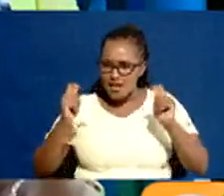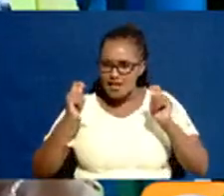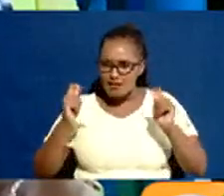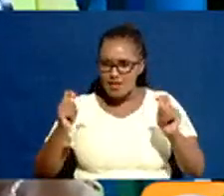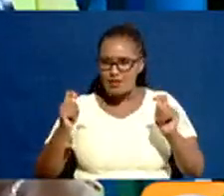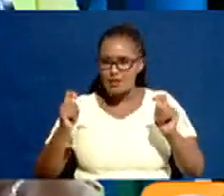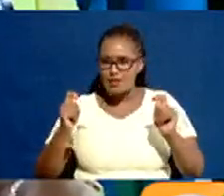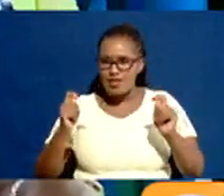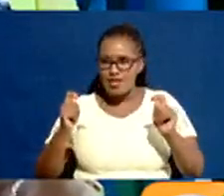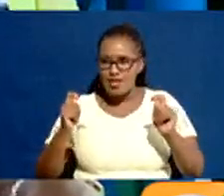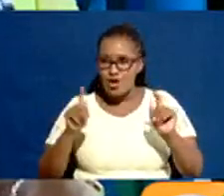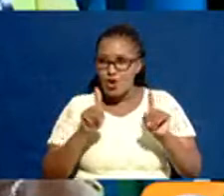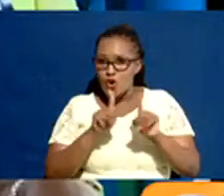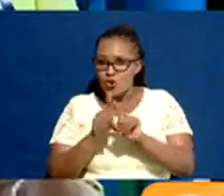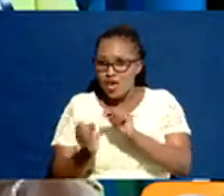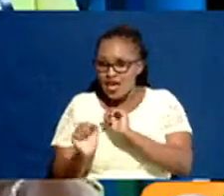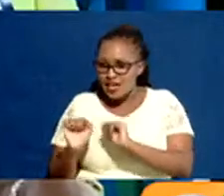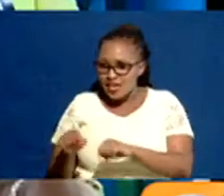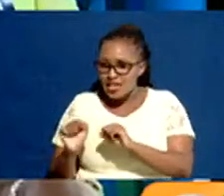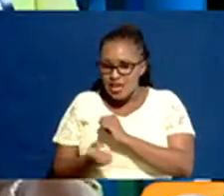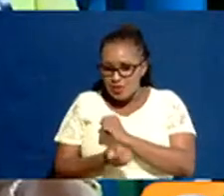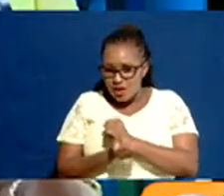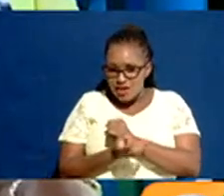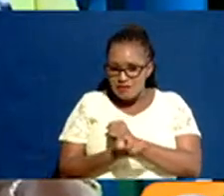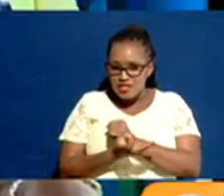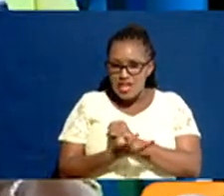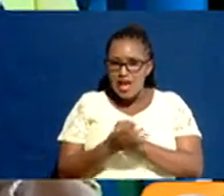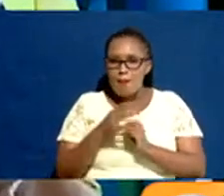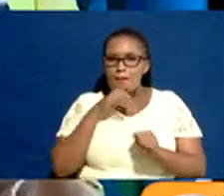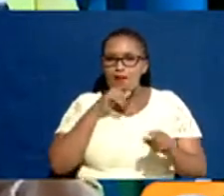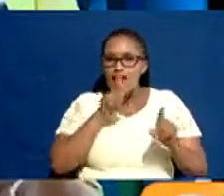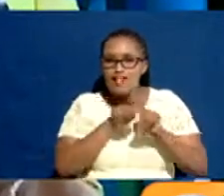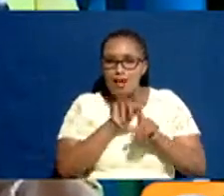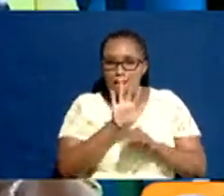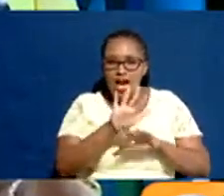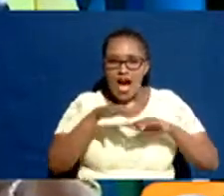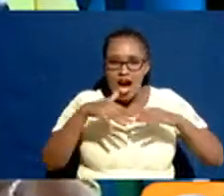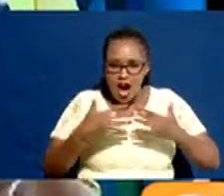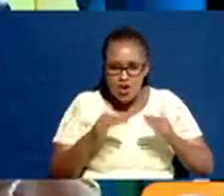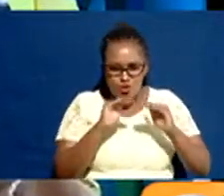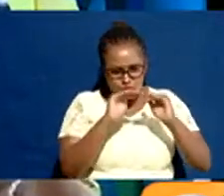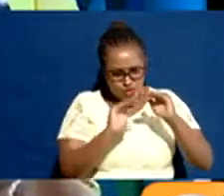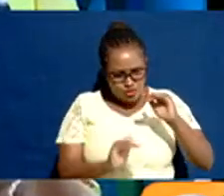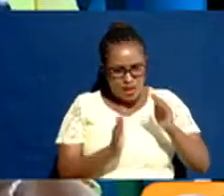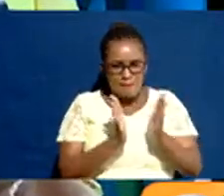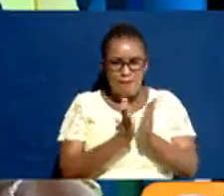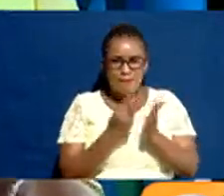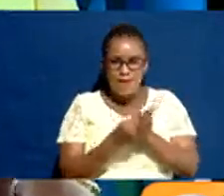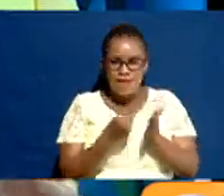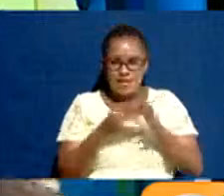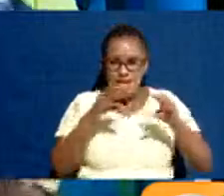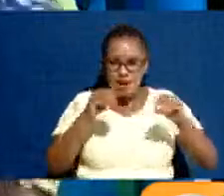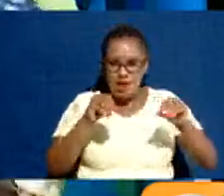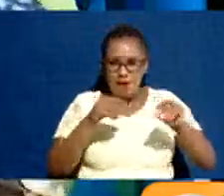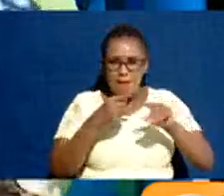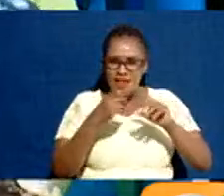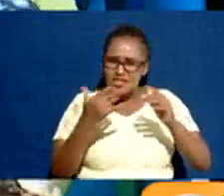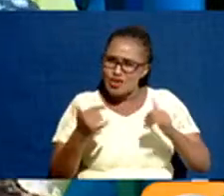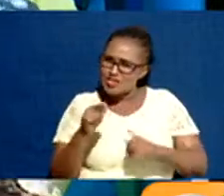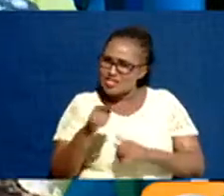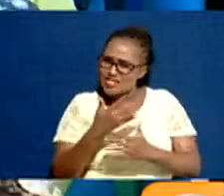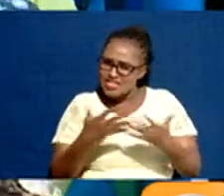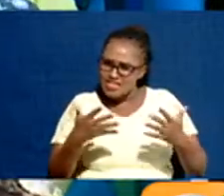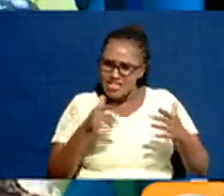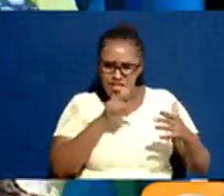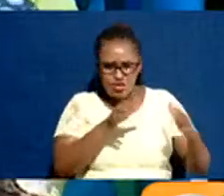government. He would have advised his handshake brother on how to bring the cost of Unga down. Just how foolish do these people think